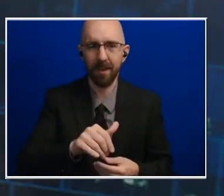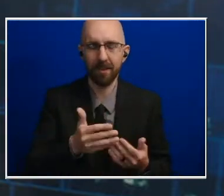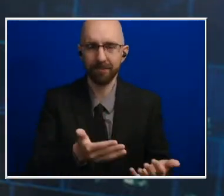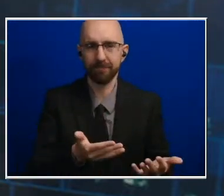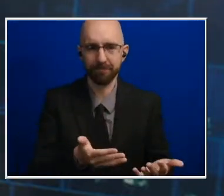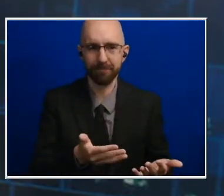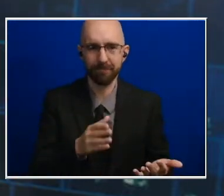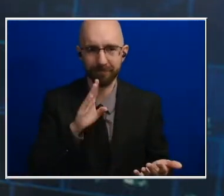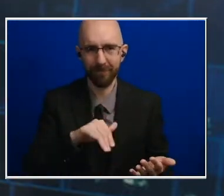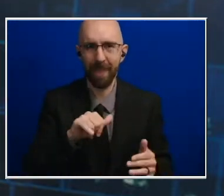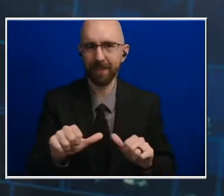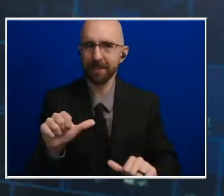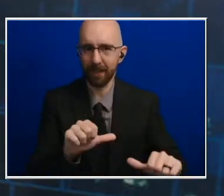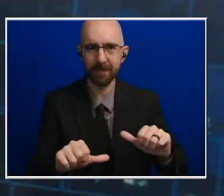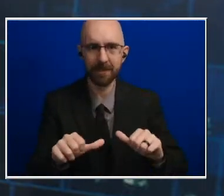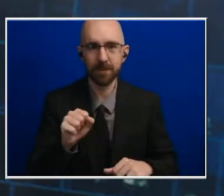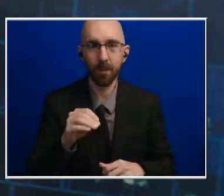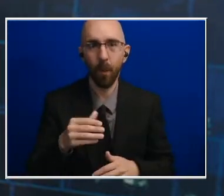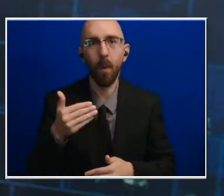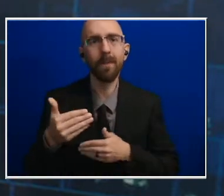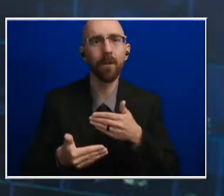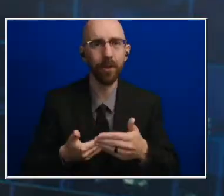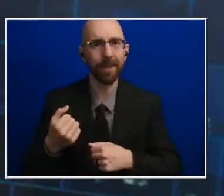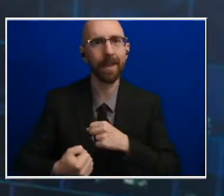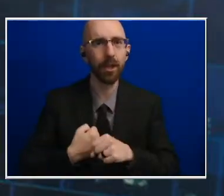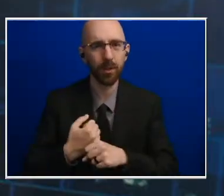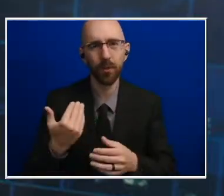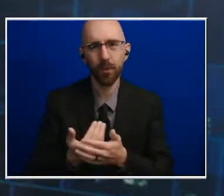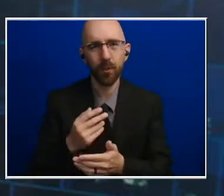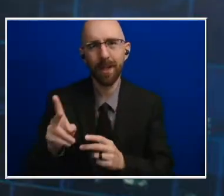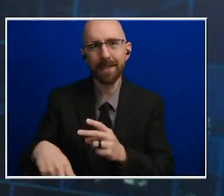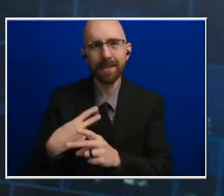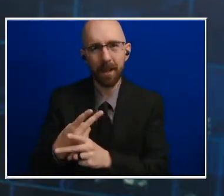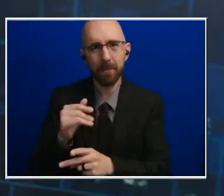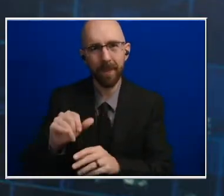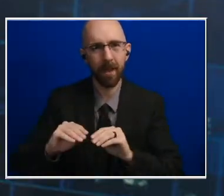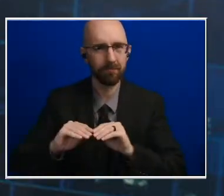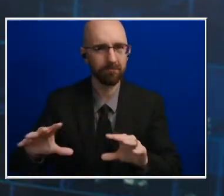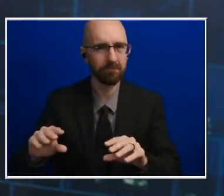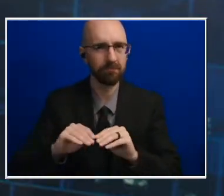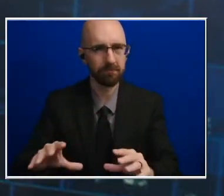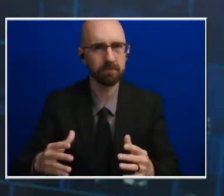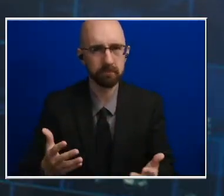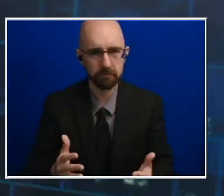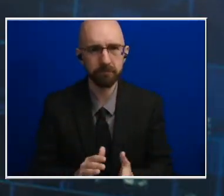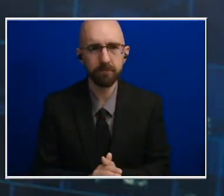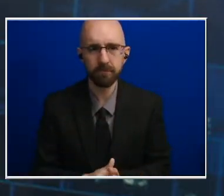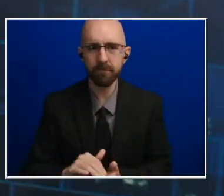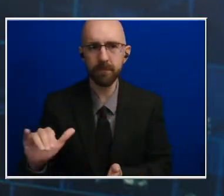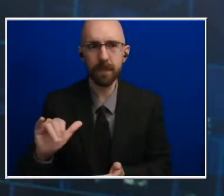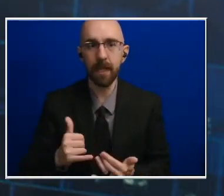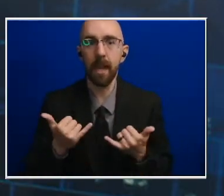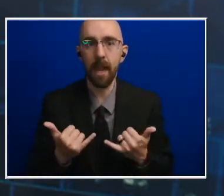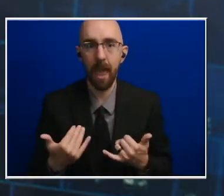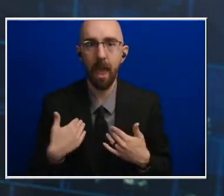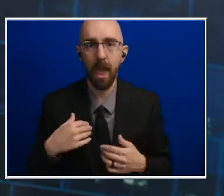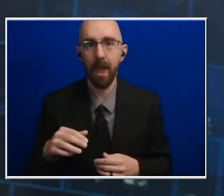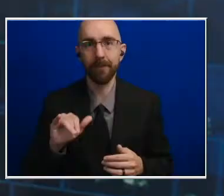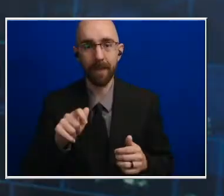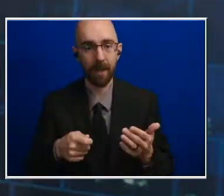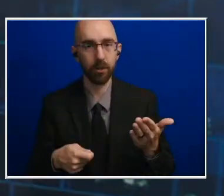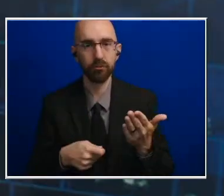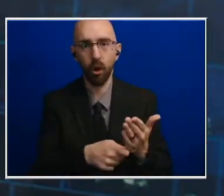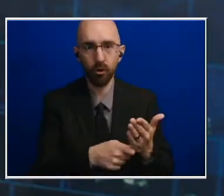And so over the years, there's new types that have come out. And like now there's a rechargeable one that has the